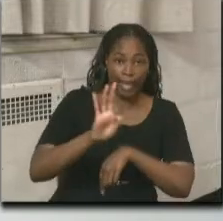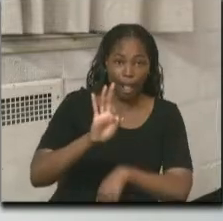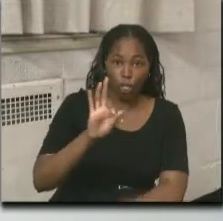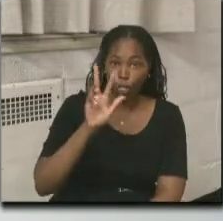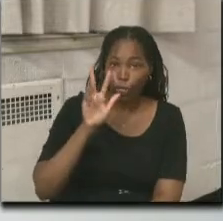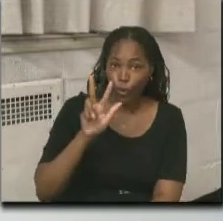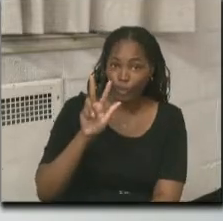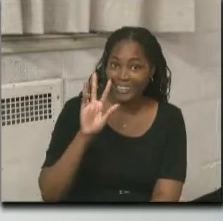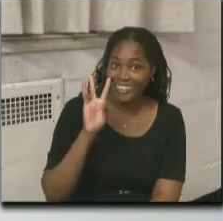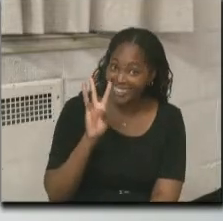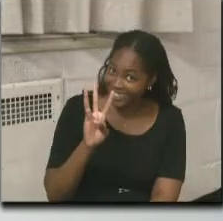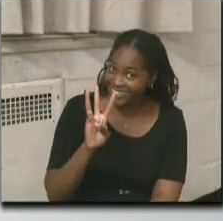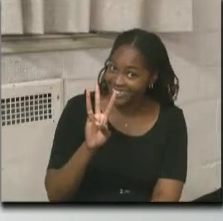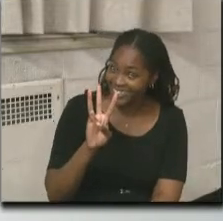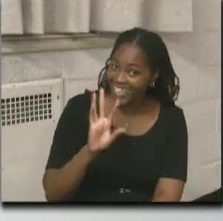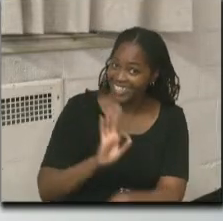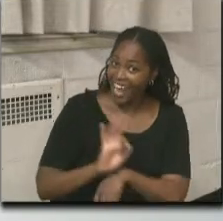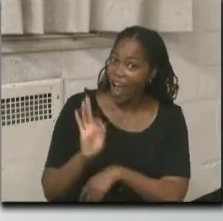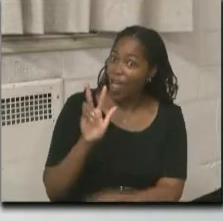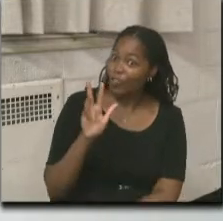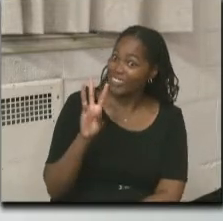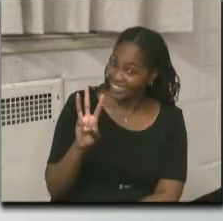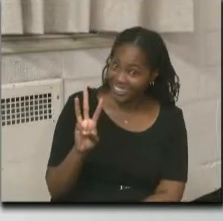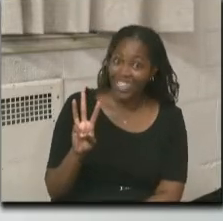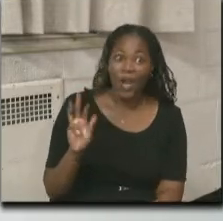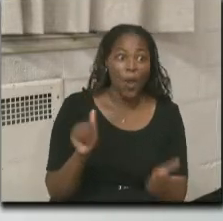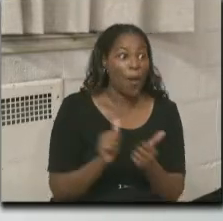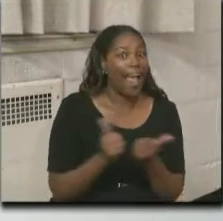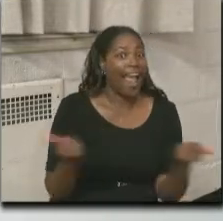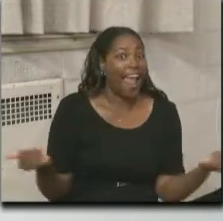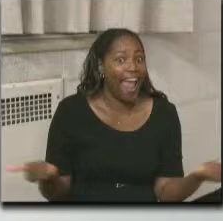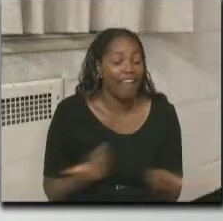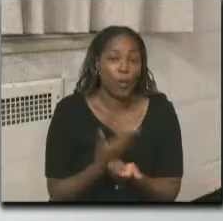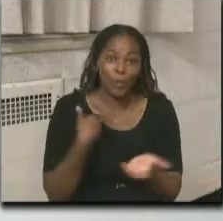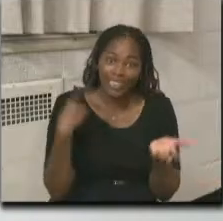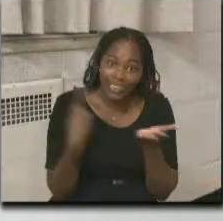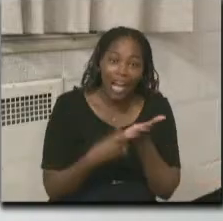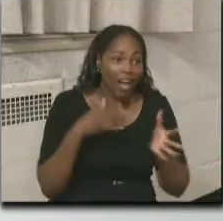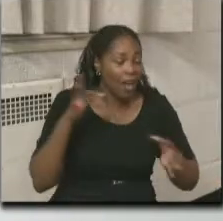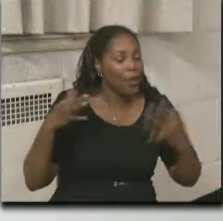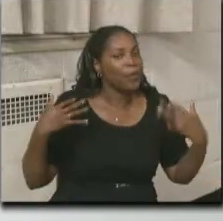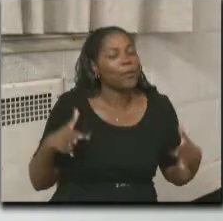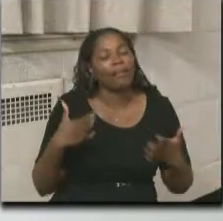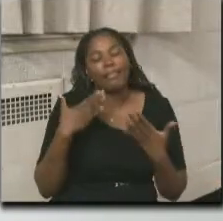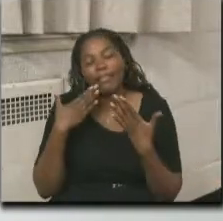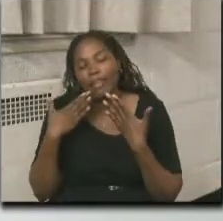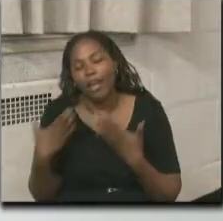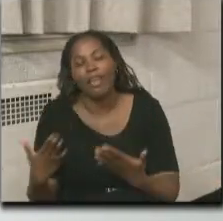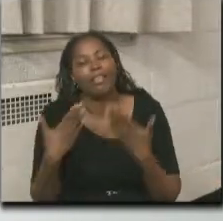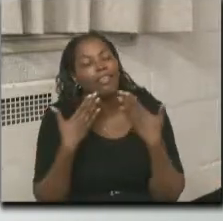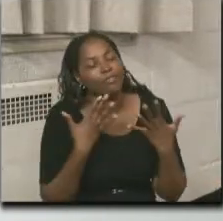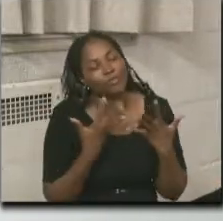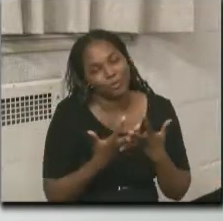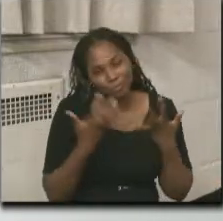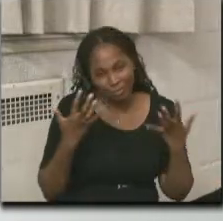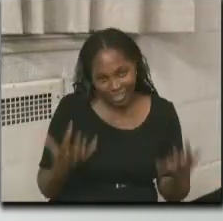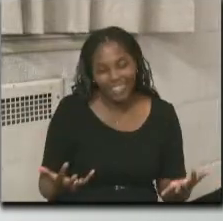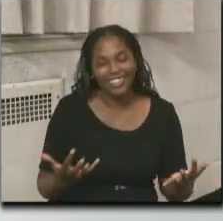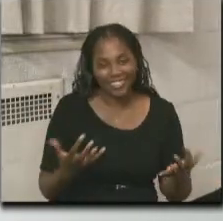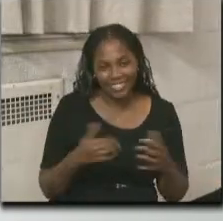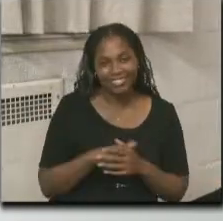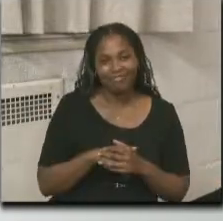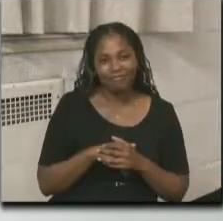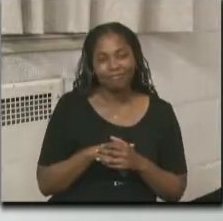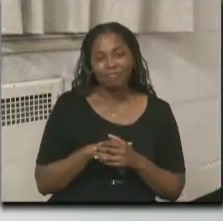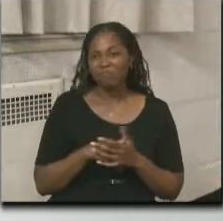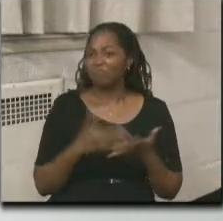9:36. 9:36 with all that we did tonight. Thank everybody. Thank you so much.